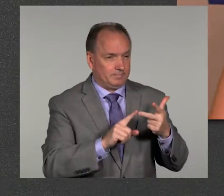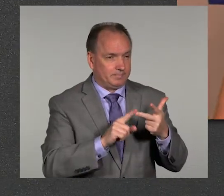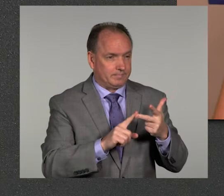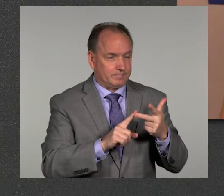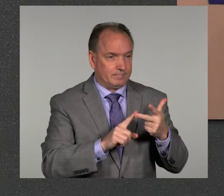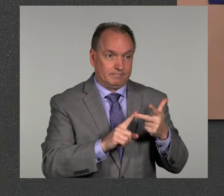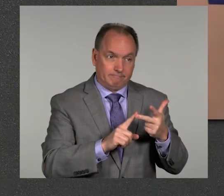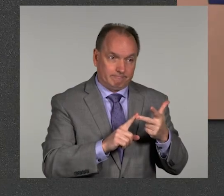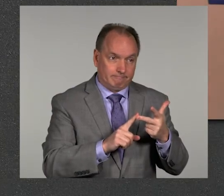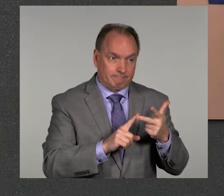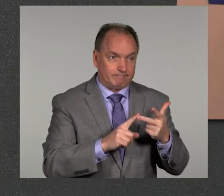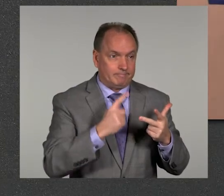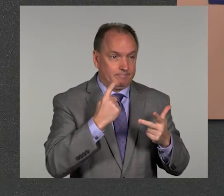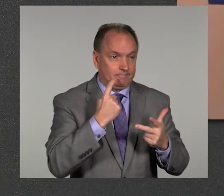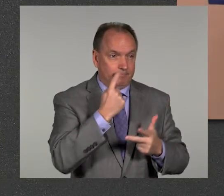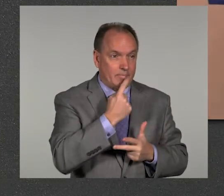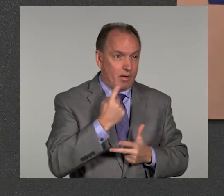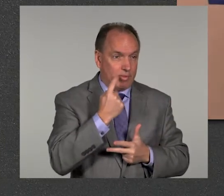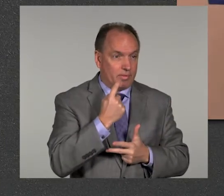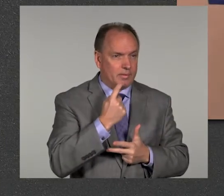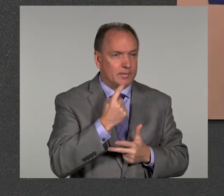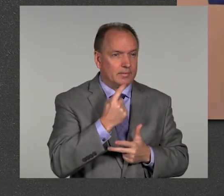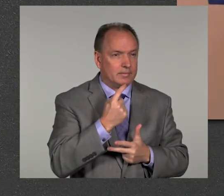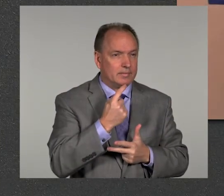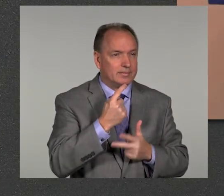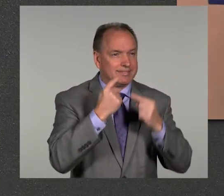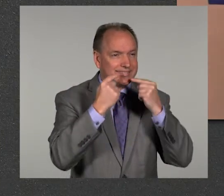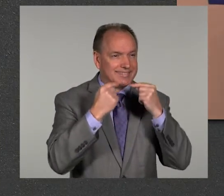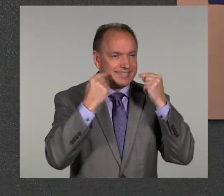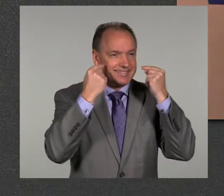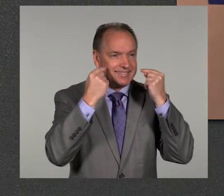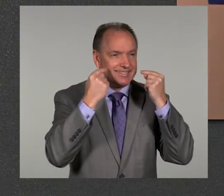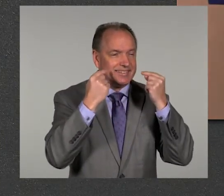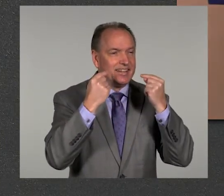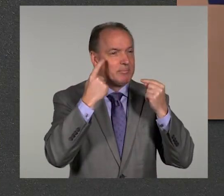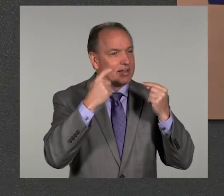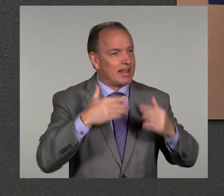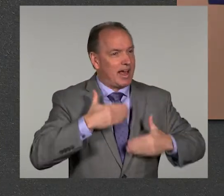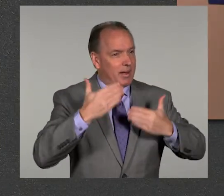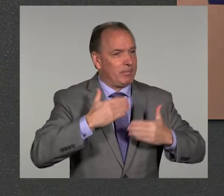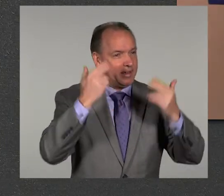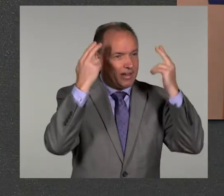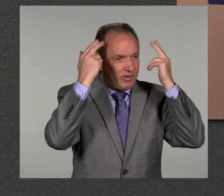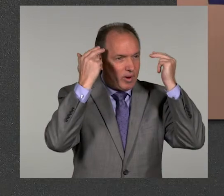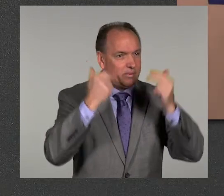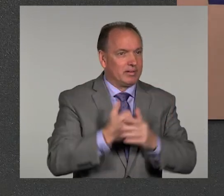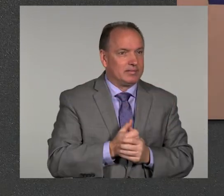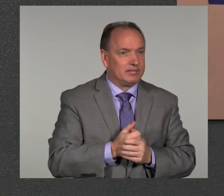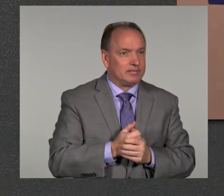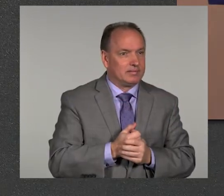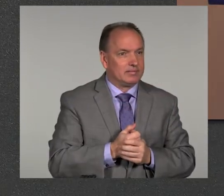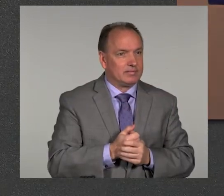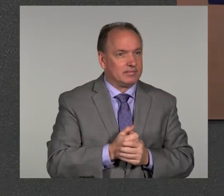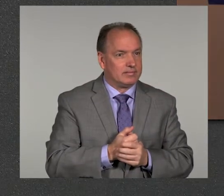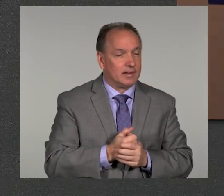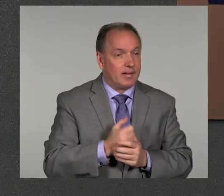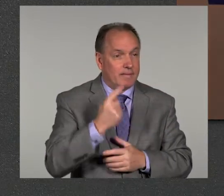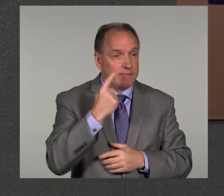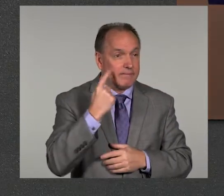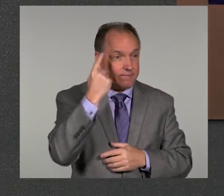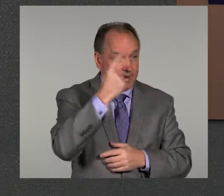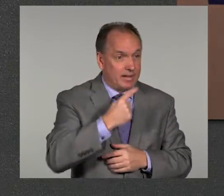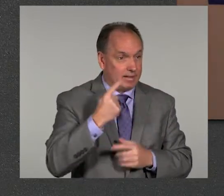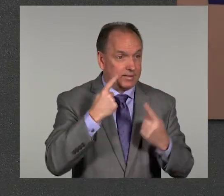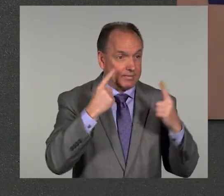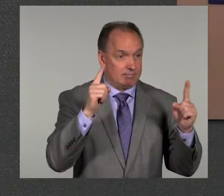And a little mouth. I'm gonna draw a smile because he's a happy cottontail rabbit. All right, so I have my